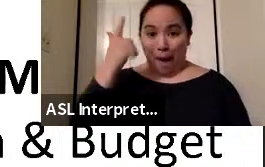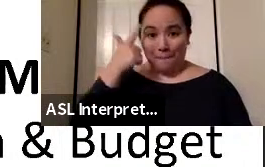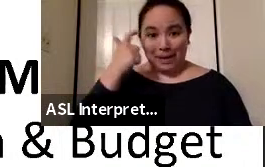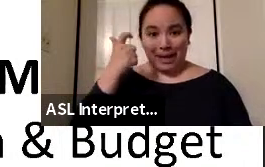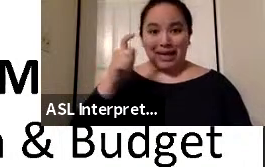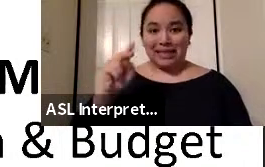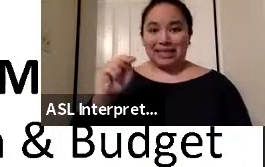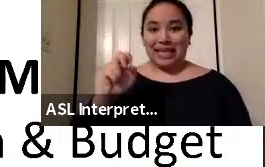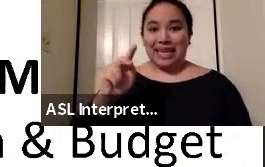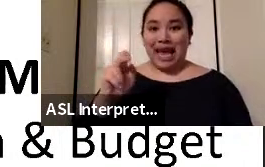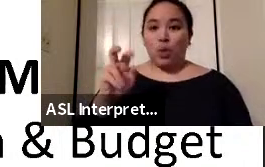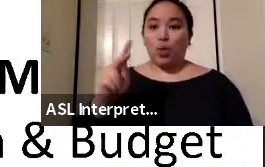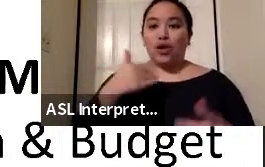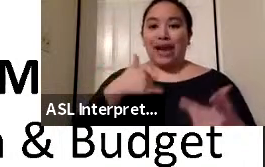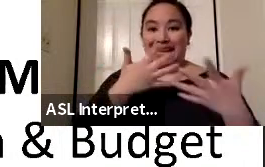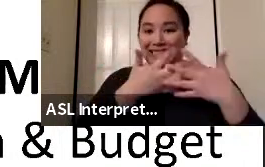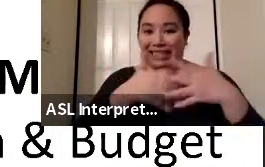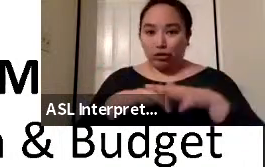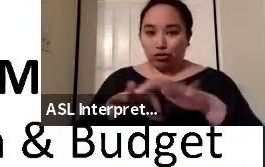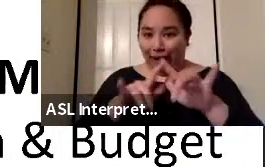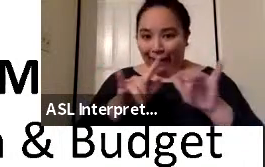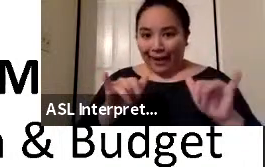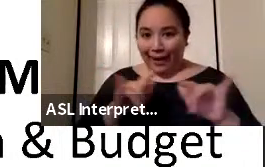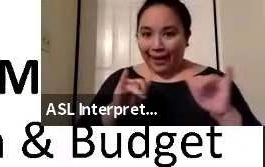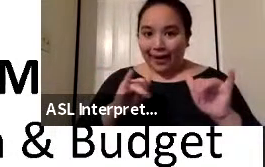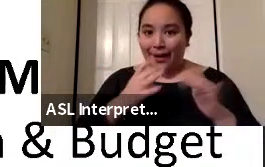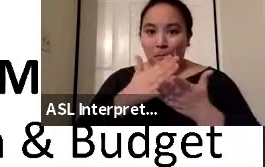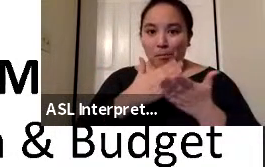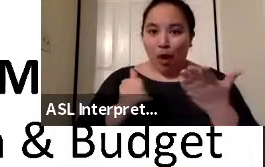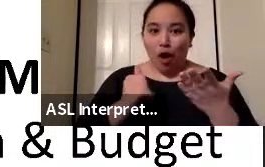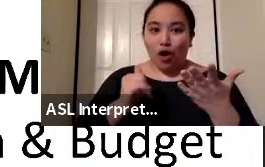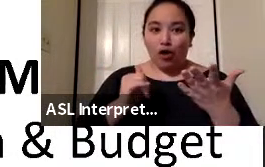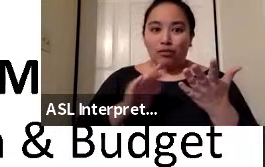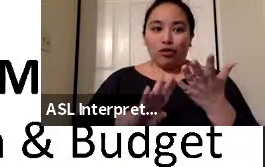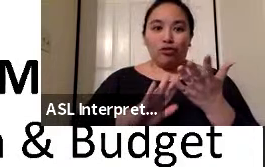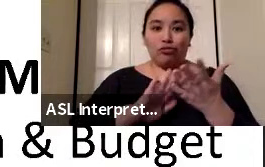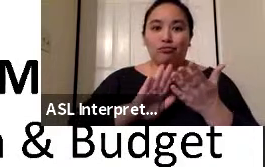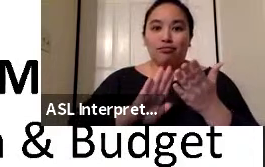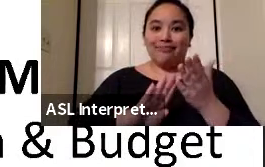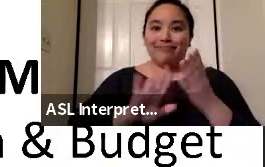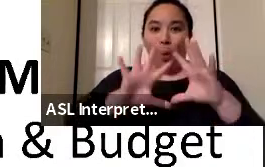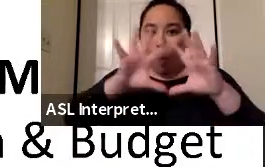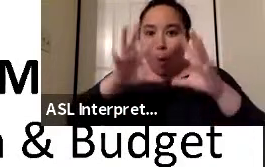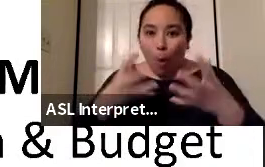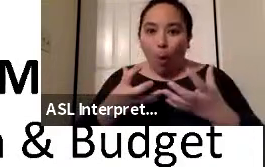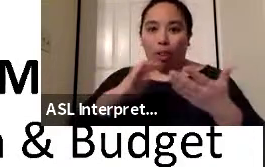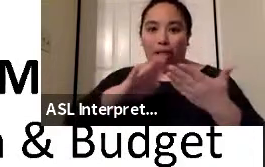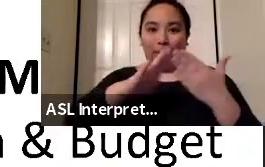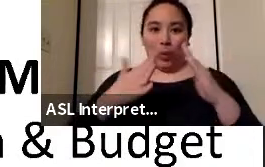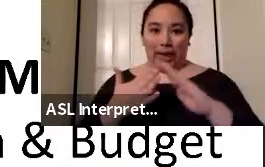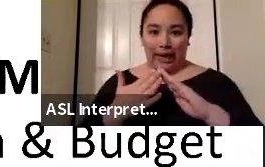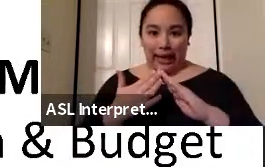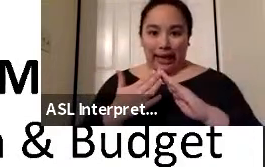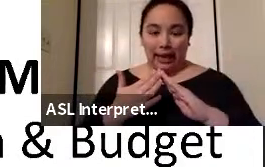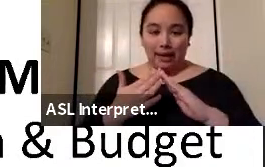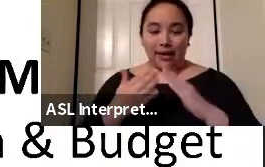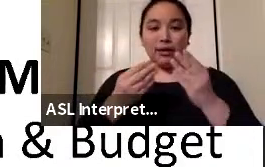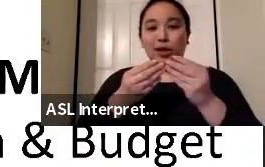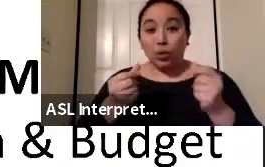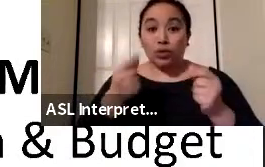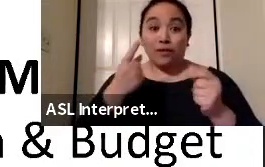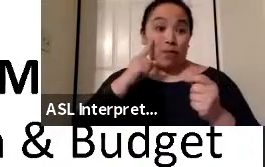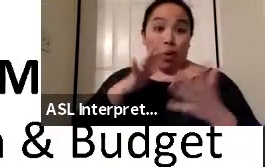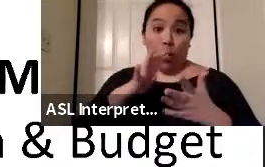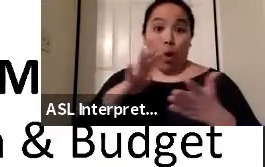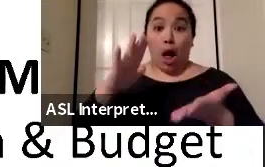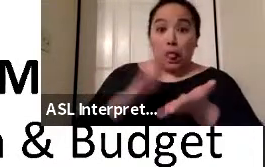by integrated parts to create the whole community solution, which is to provide low and